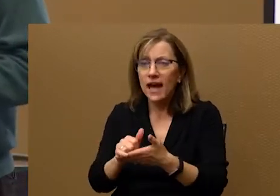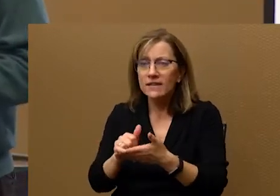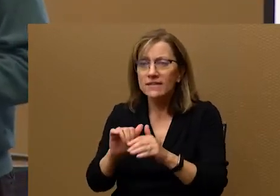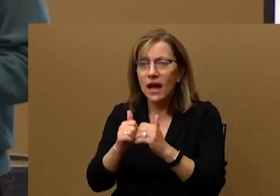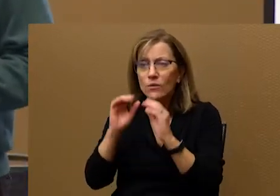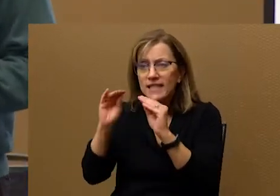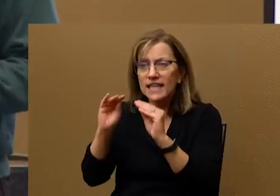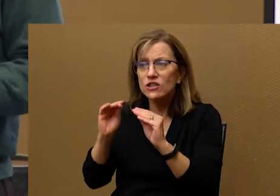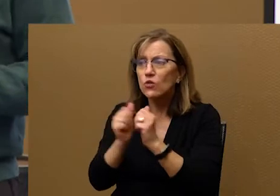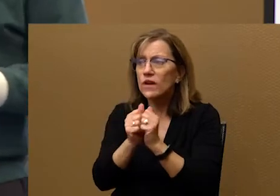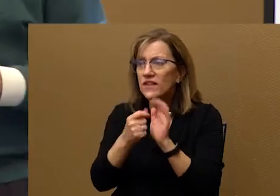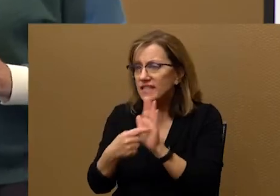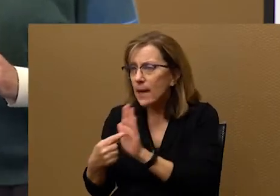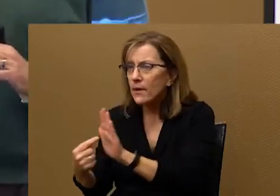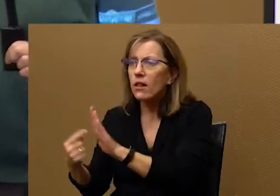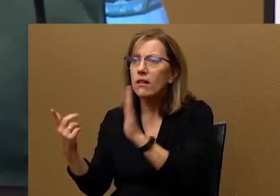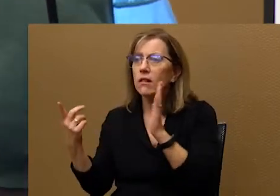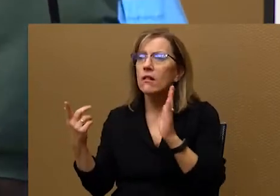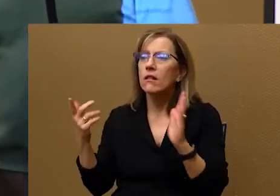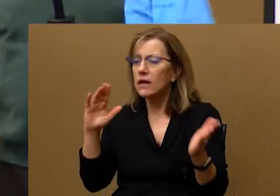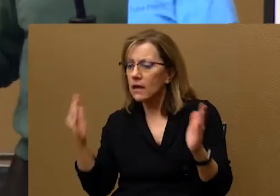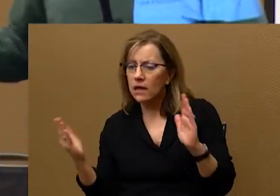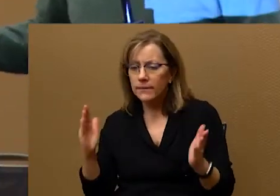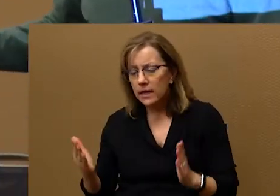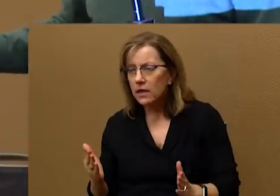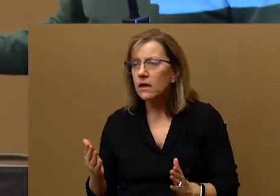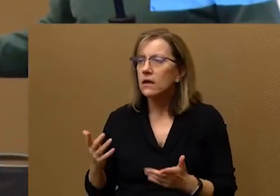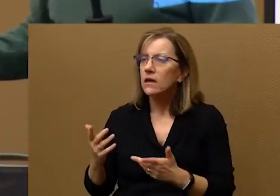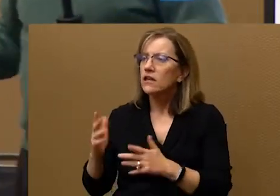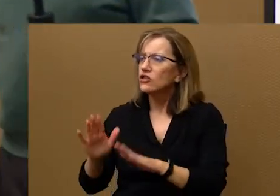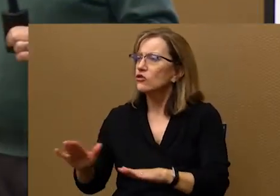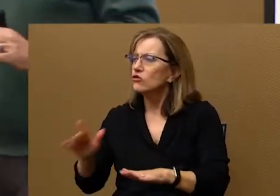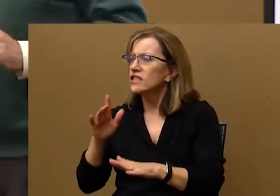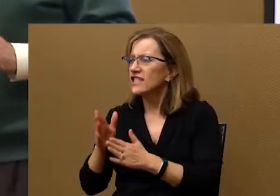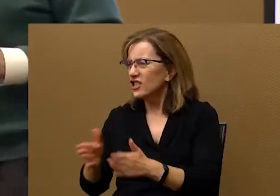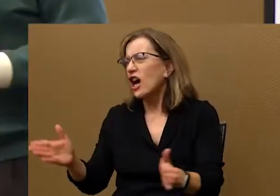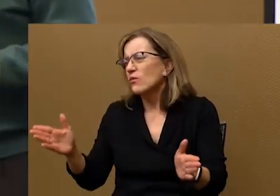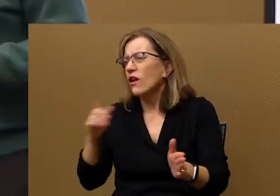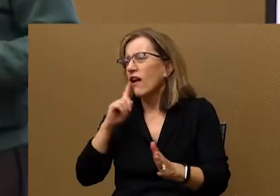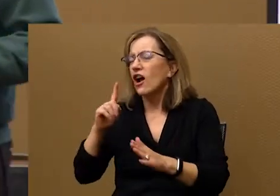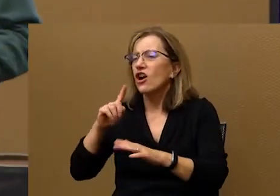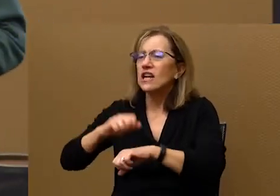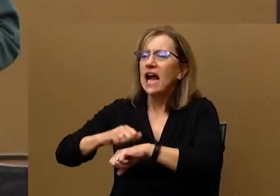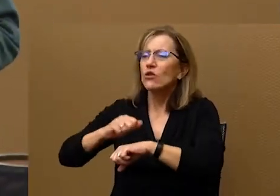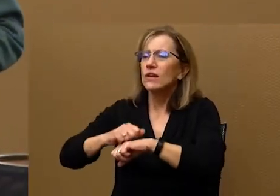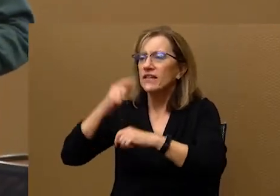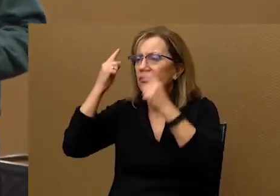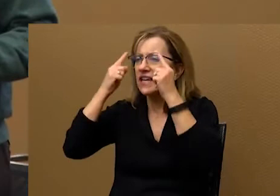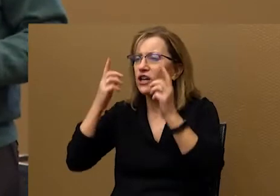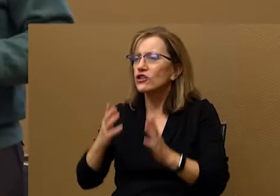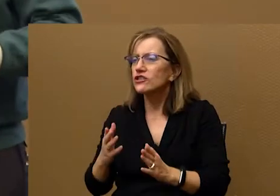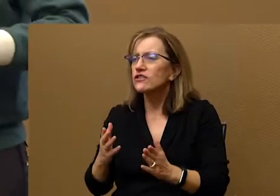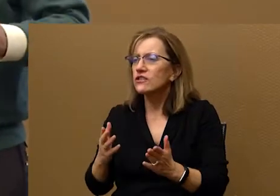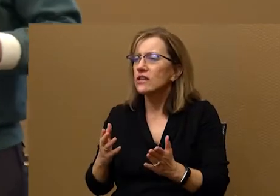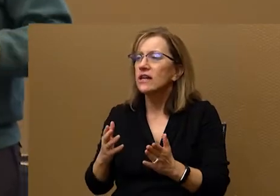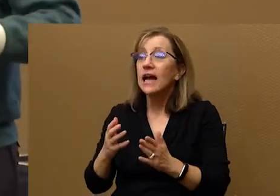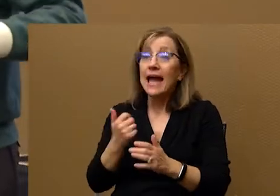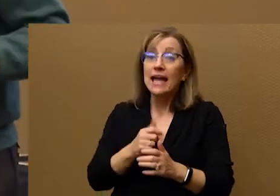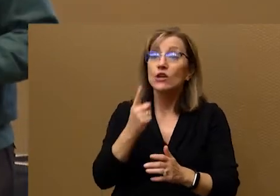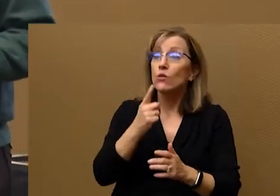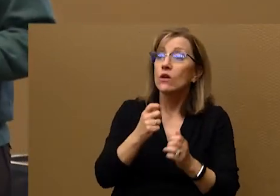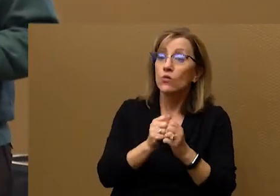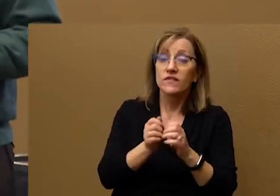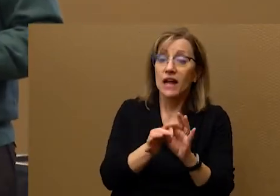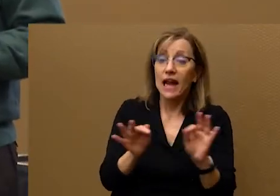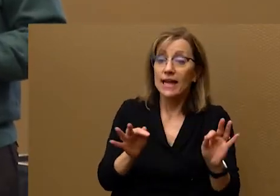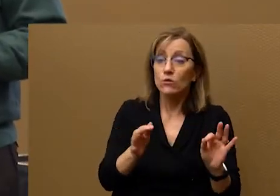with examples. We teach general, because children generally are concrete thinkers, and anyone with language deprivation, you have no